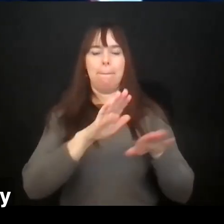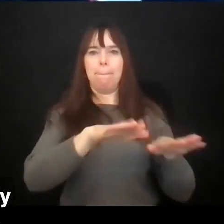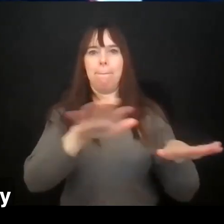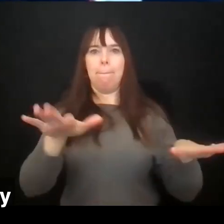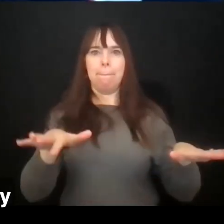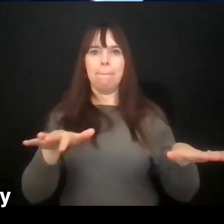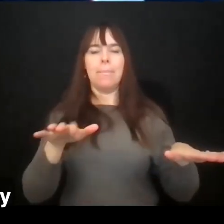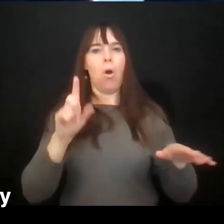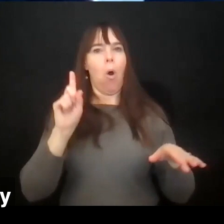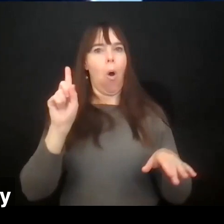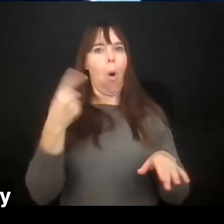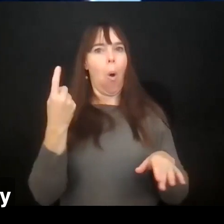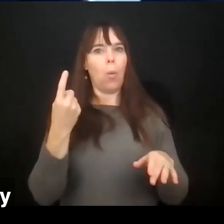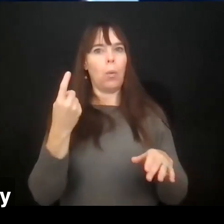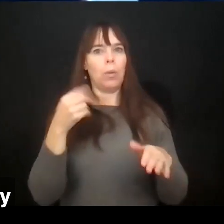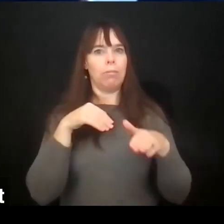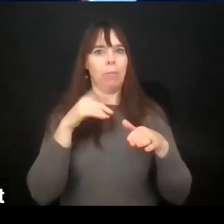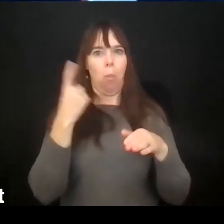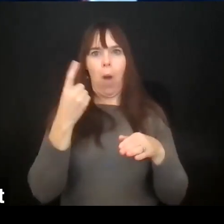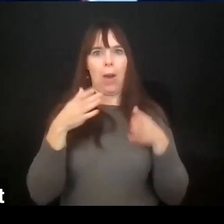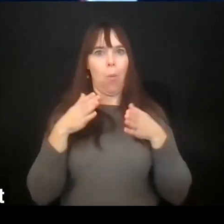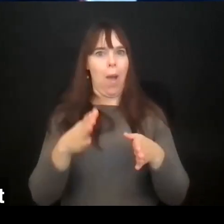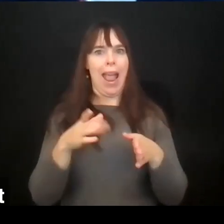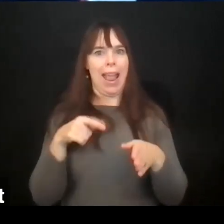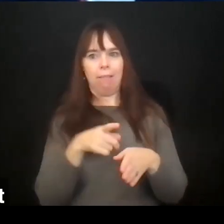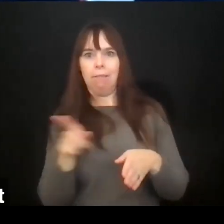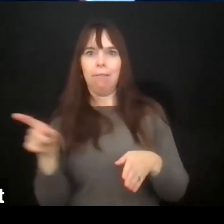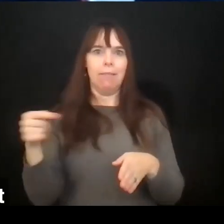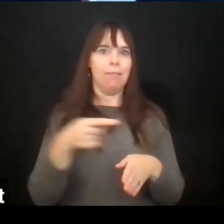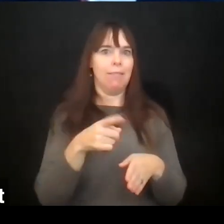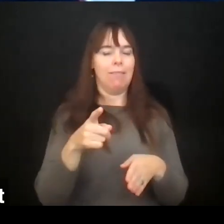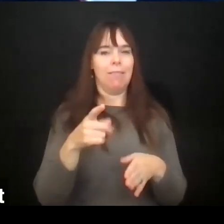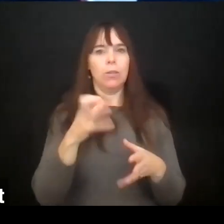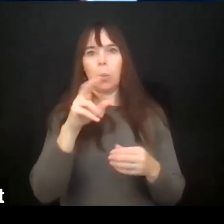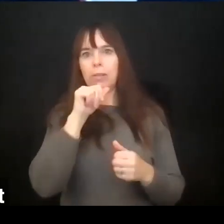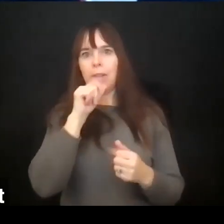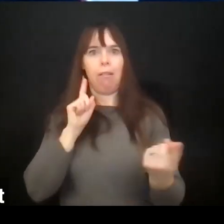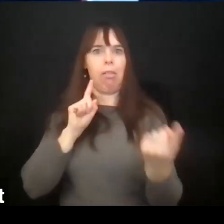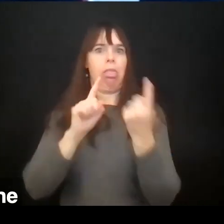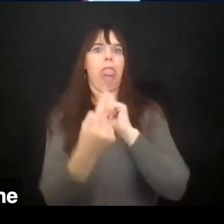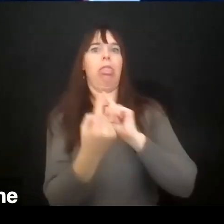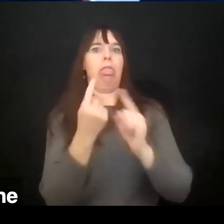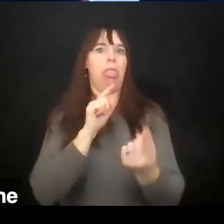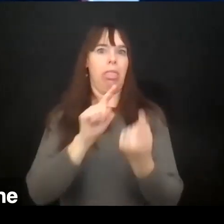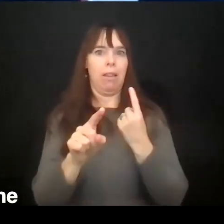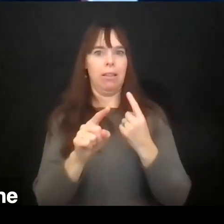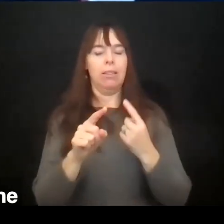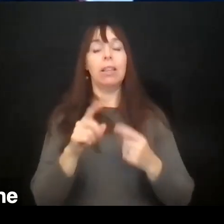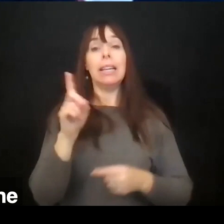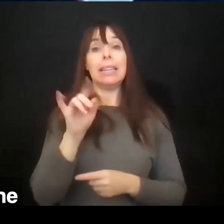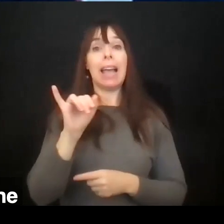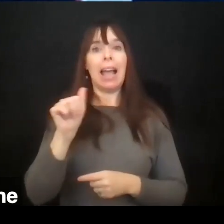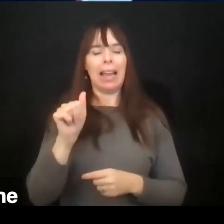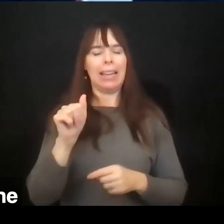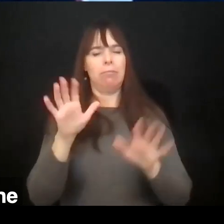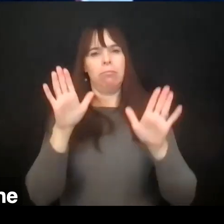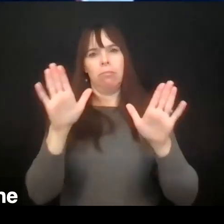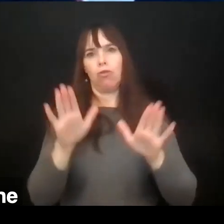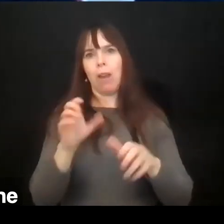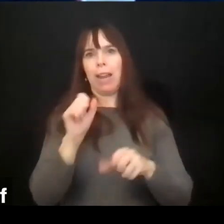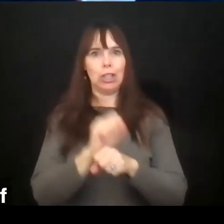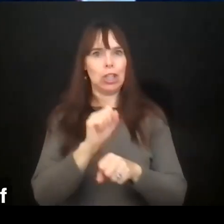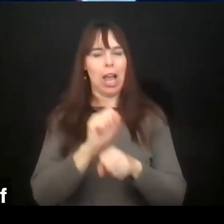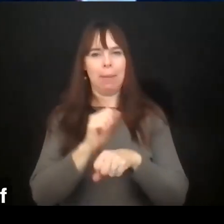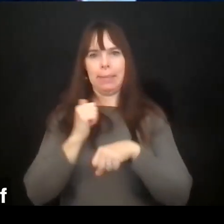can only go in one direction. That's so you don't run into people. And the DIA has done an excellent